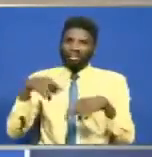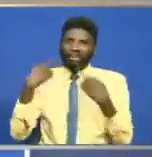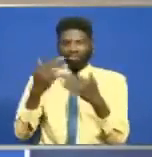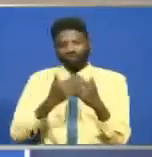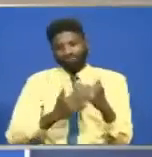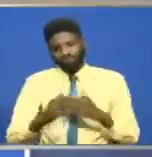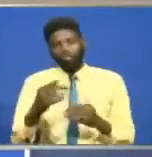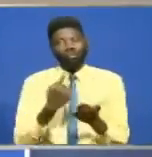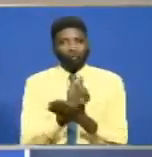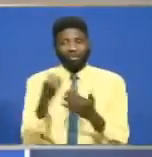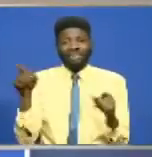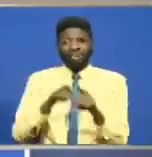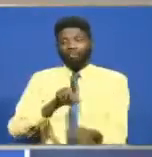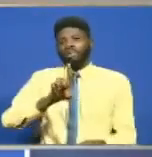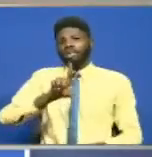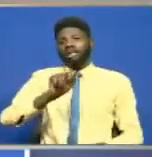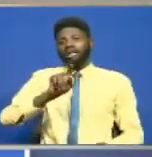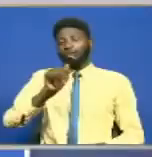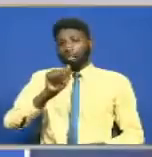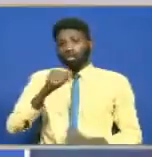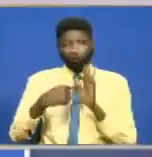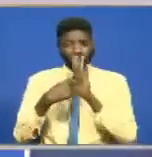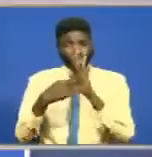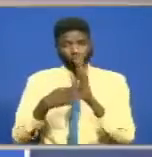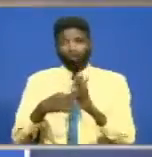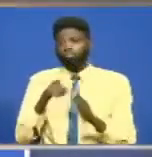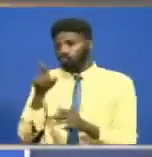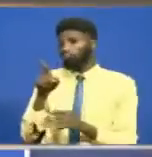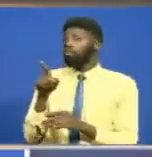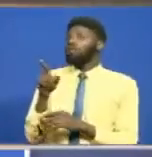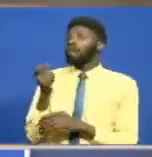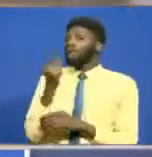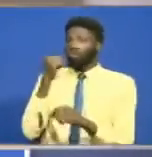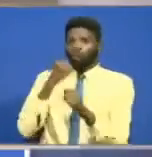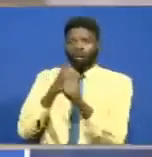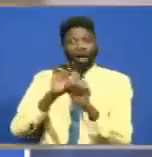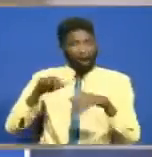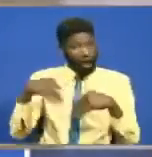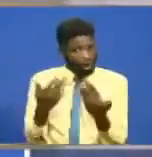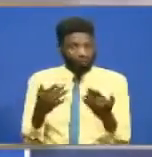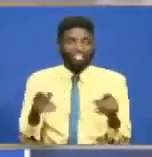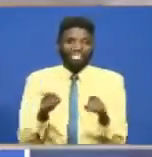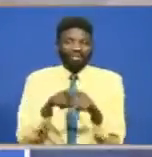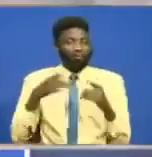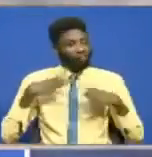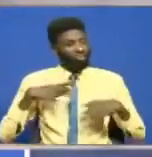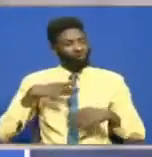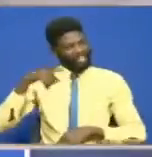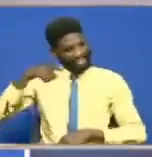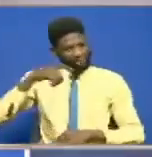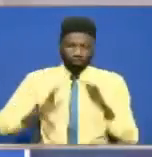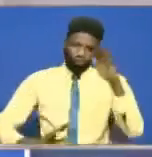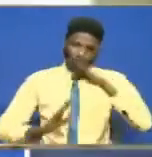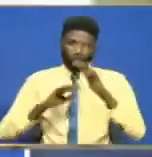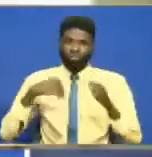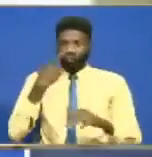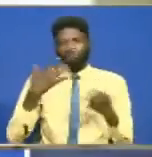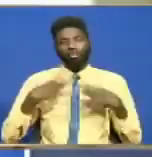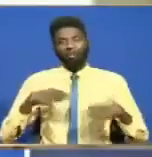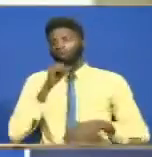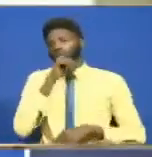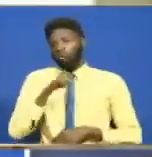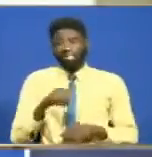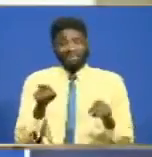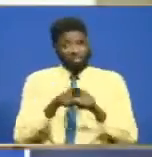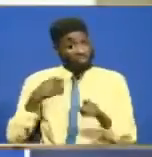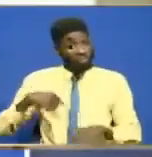is also no data yet to show how well the jab works, and those who need it the most are the elderly. Nor do we know if it